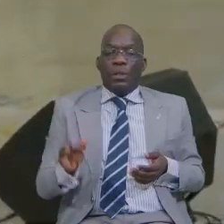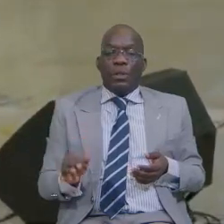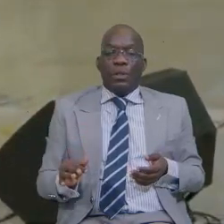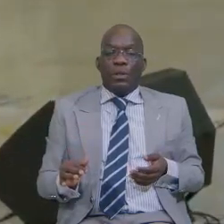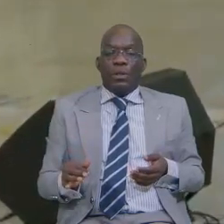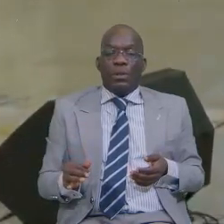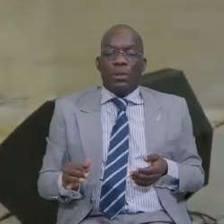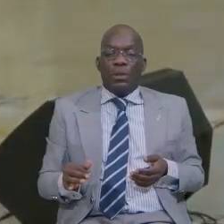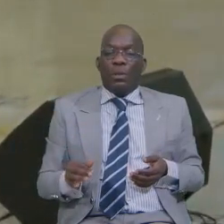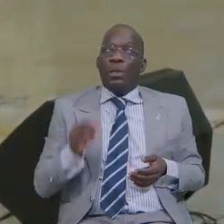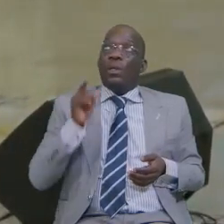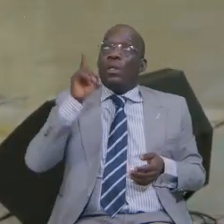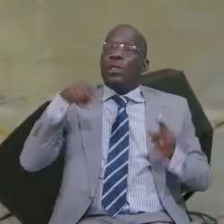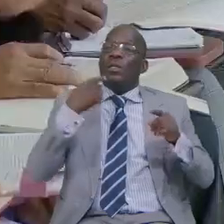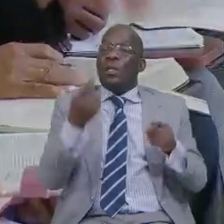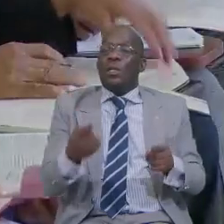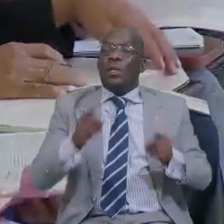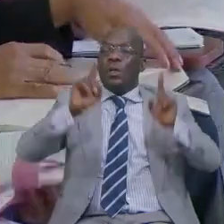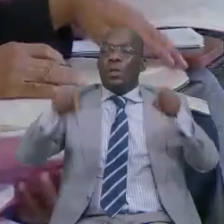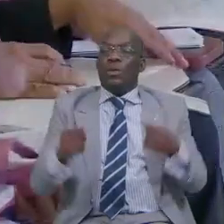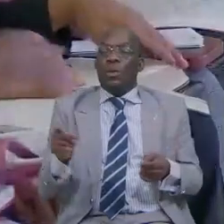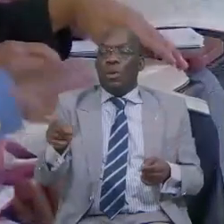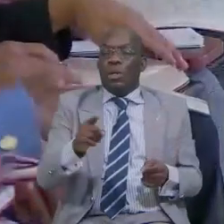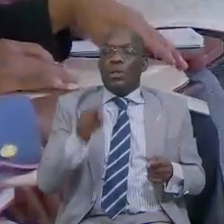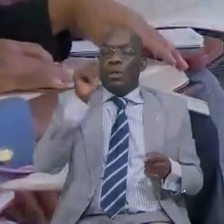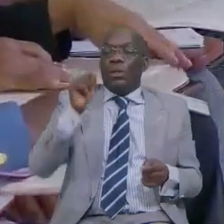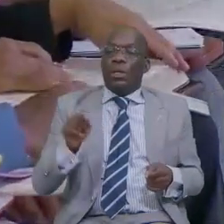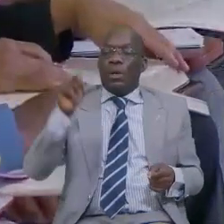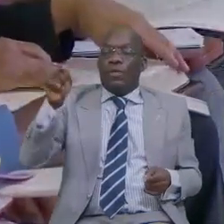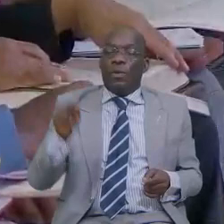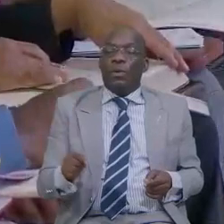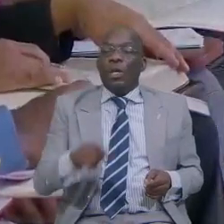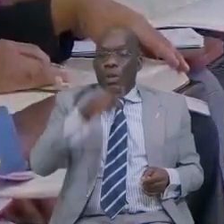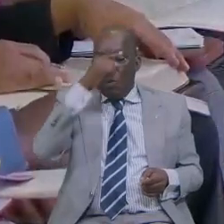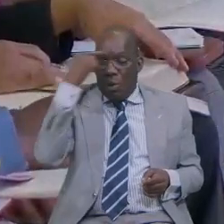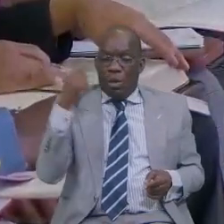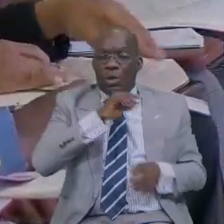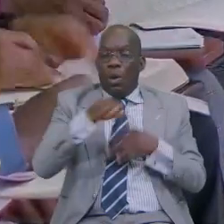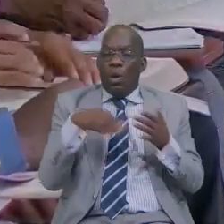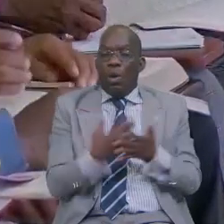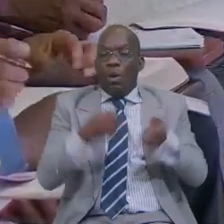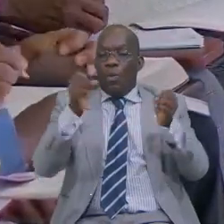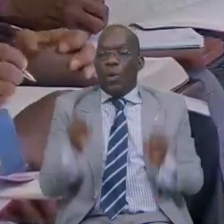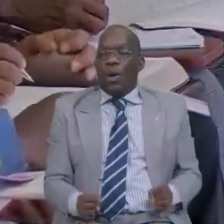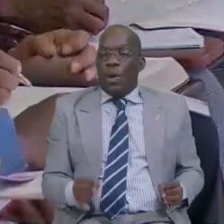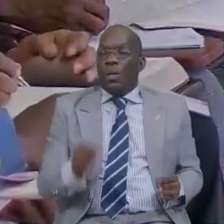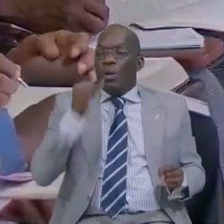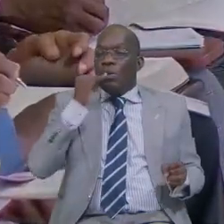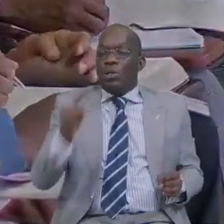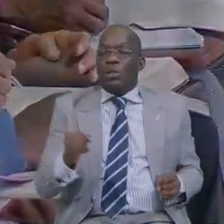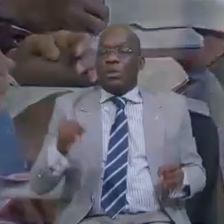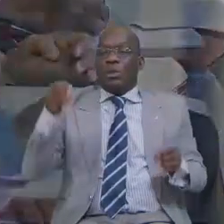said, go ye therefore. Therefore, because all the power is in